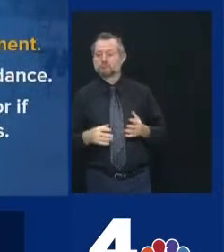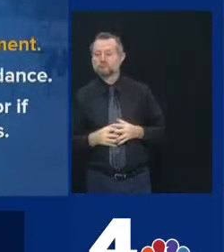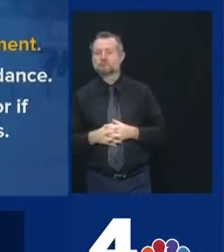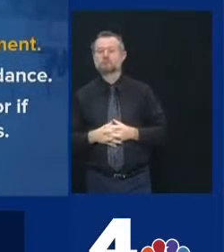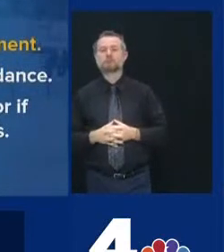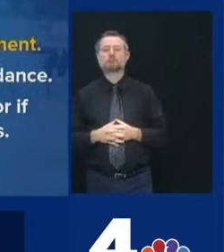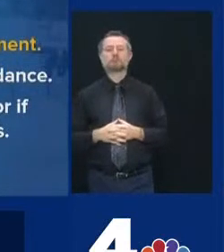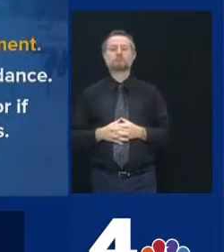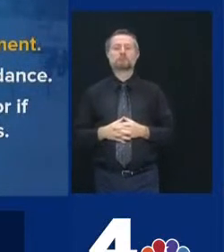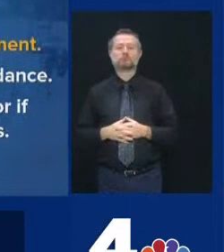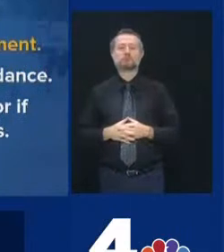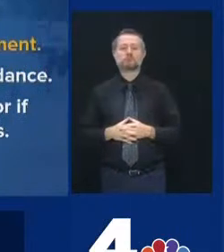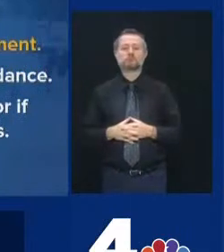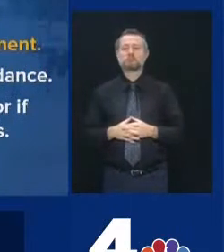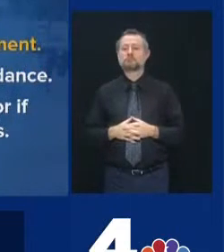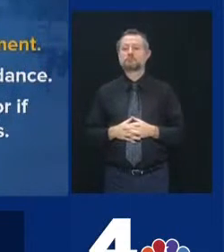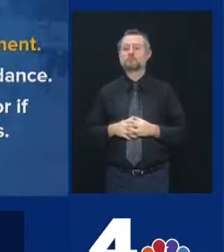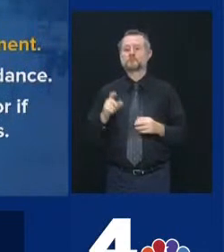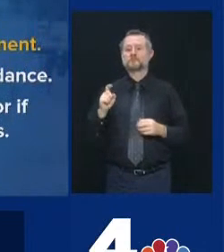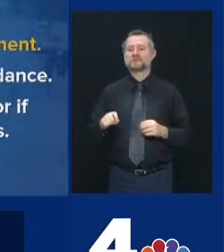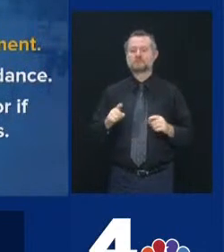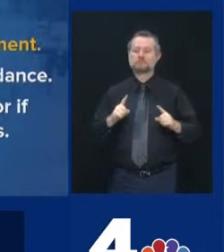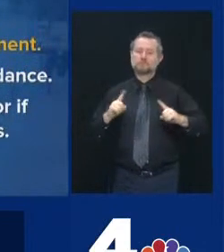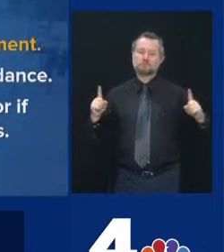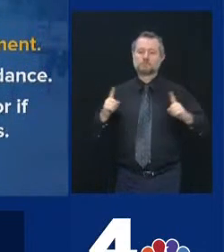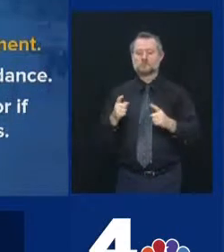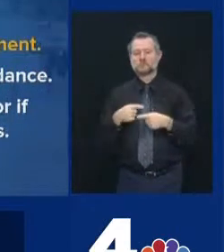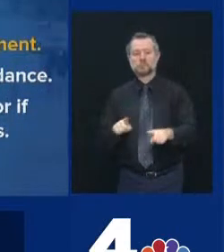You have to socially distance when you ski.